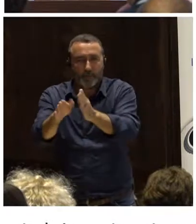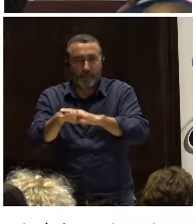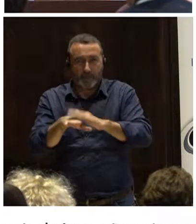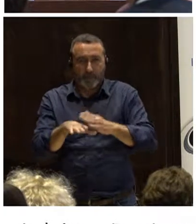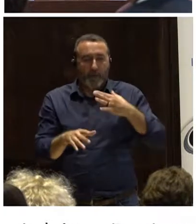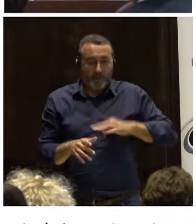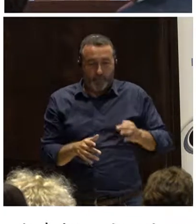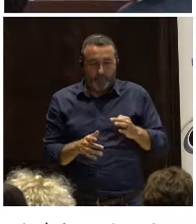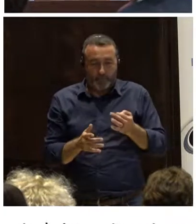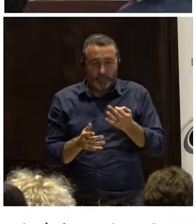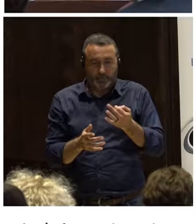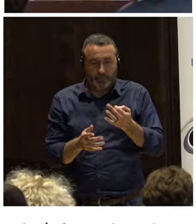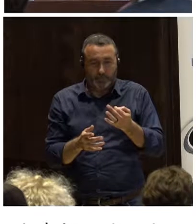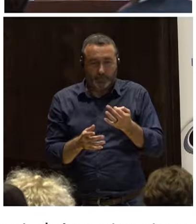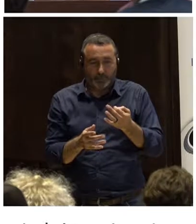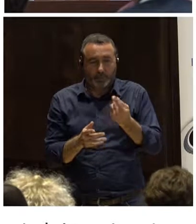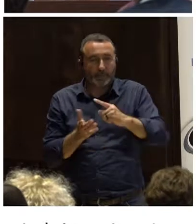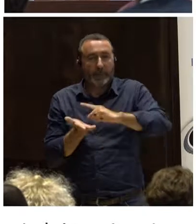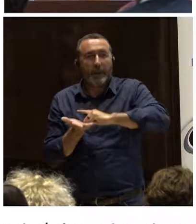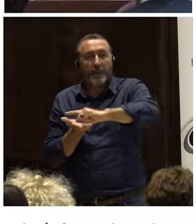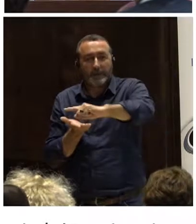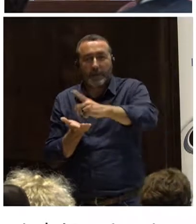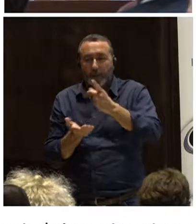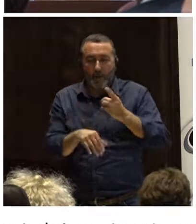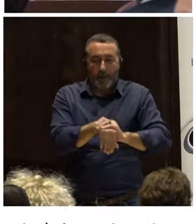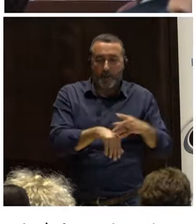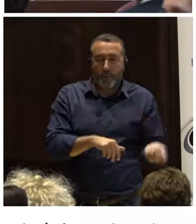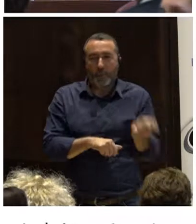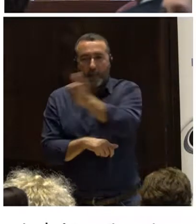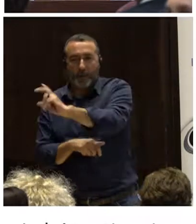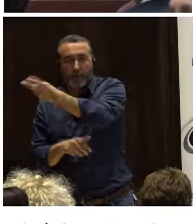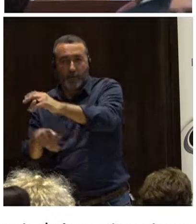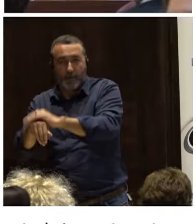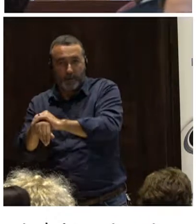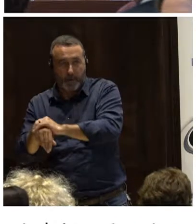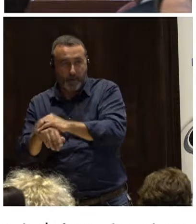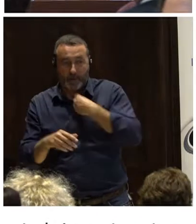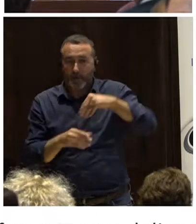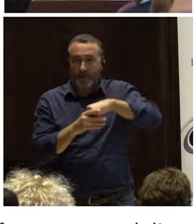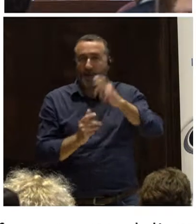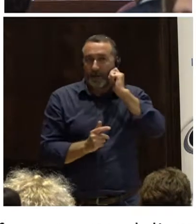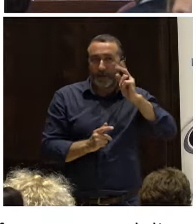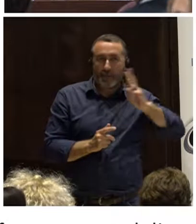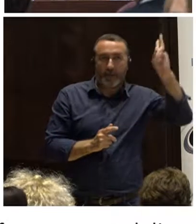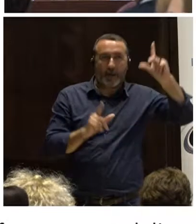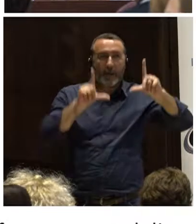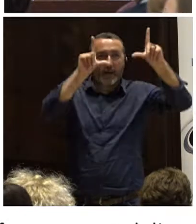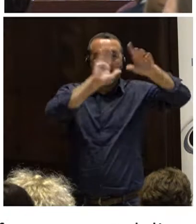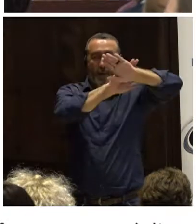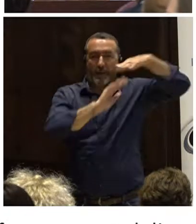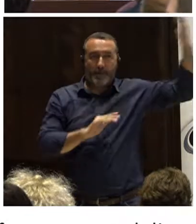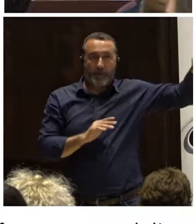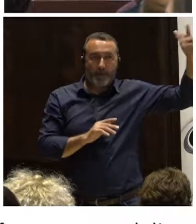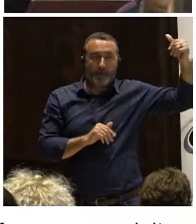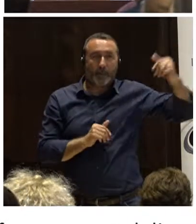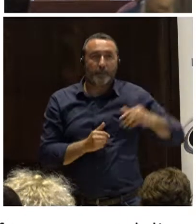friend over here that's what this little girl is doing on the top left. Or things like act out a story, that's what's